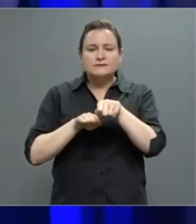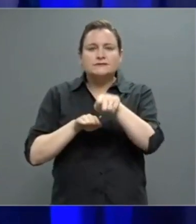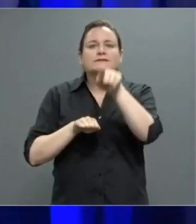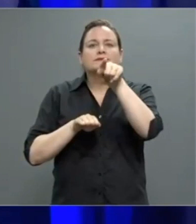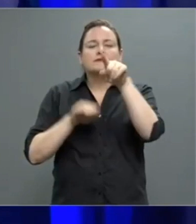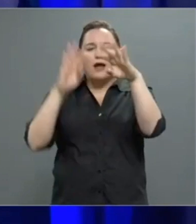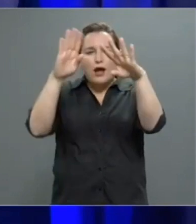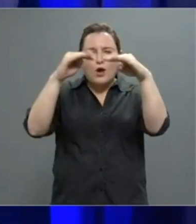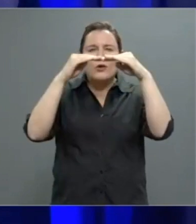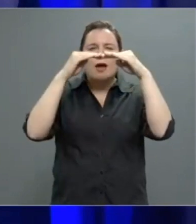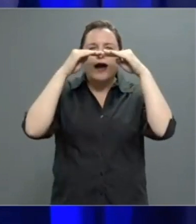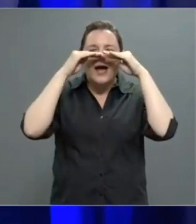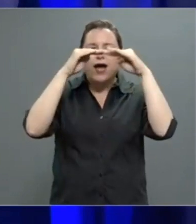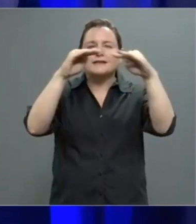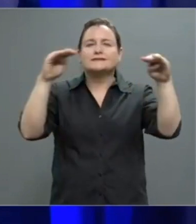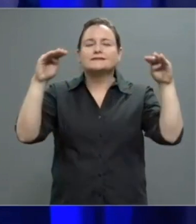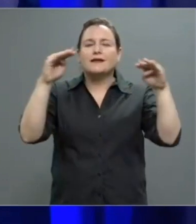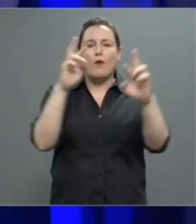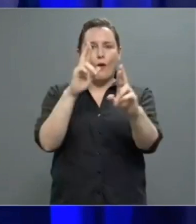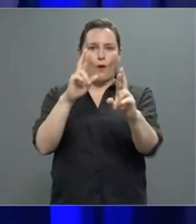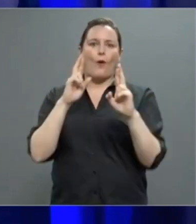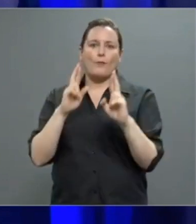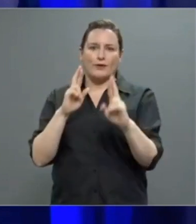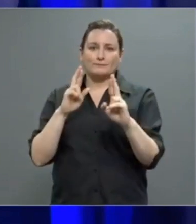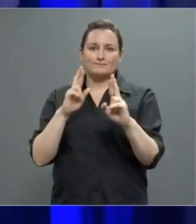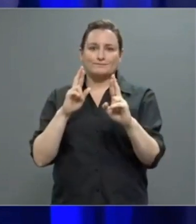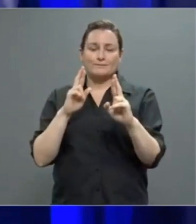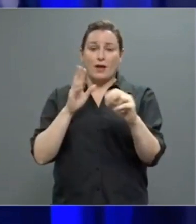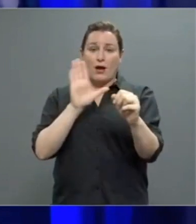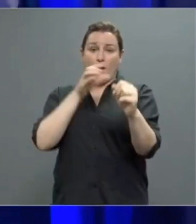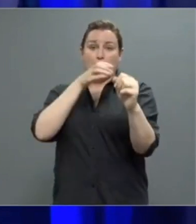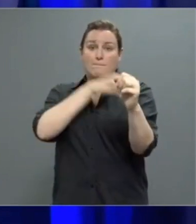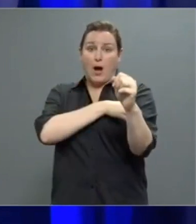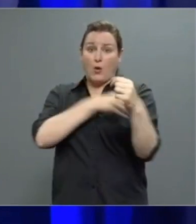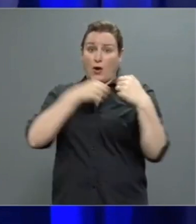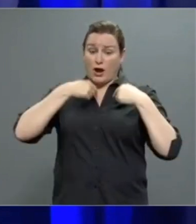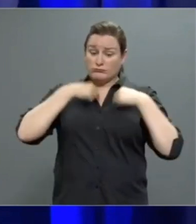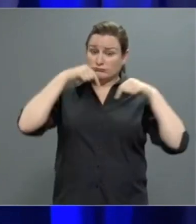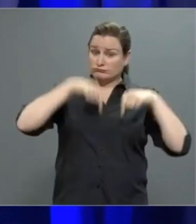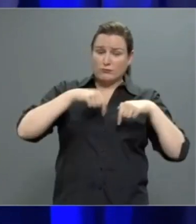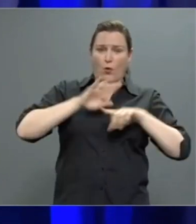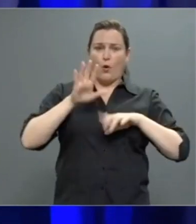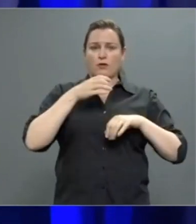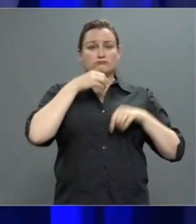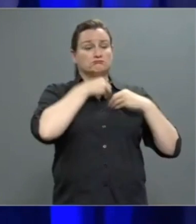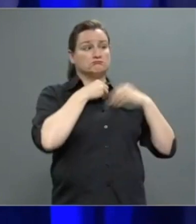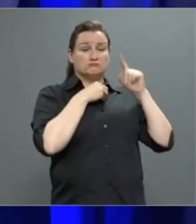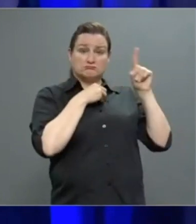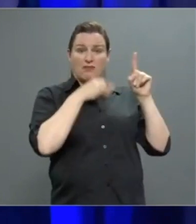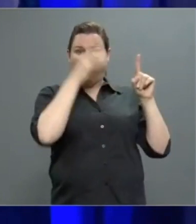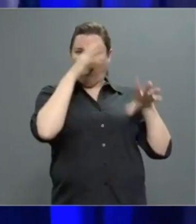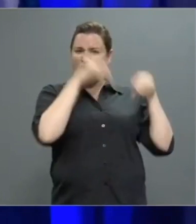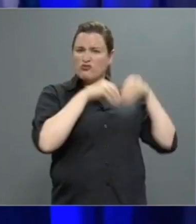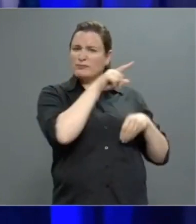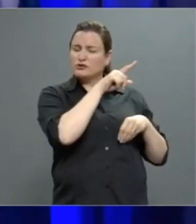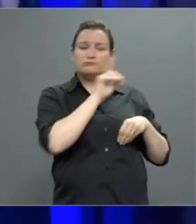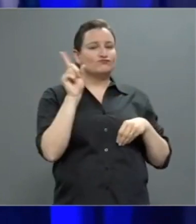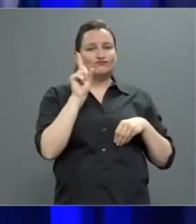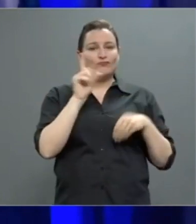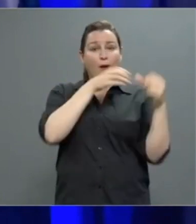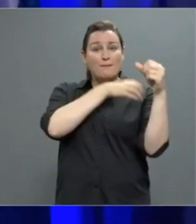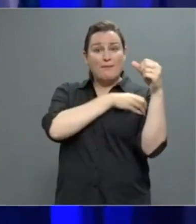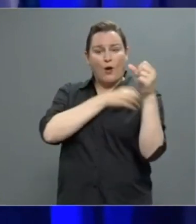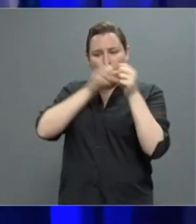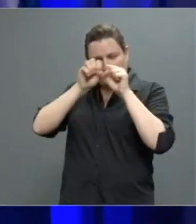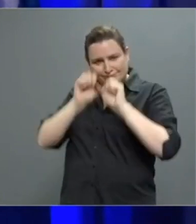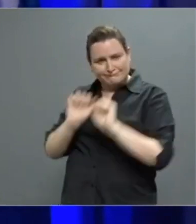hope, where power lies with the people, not with the corrupt and incapable state. Now, we know that the voyage will